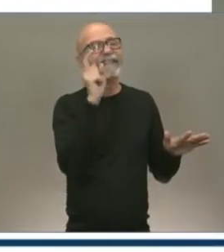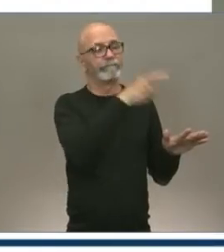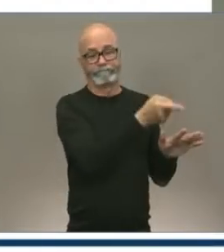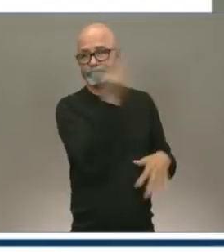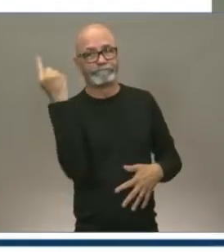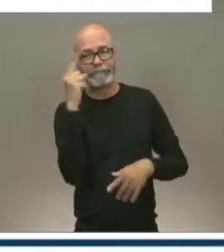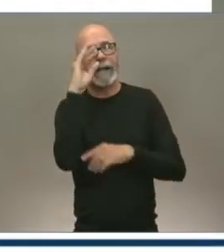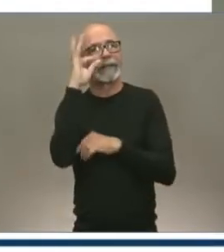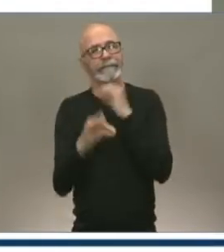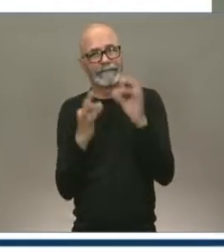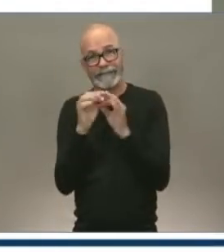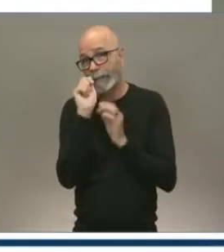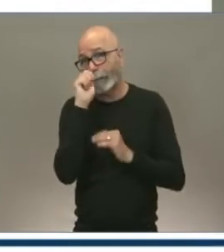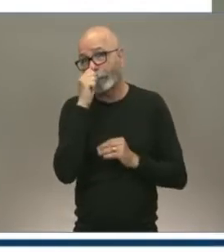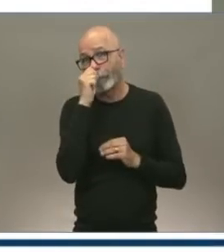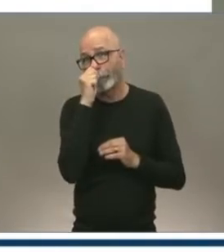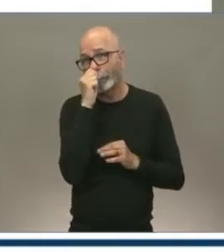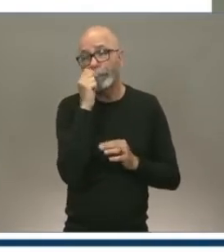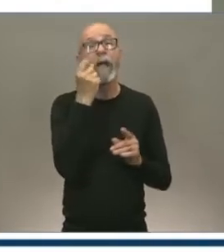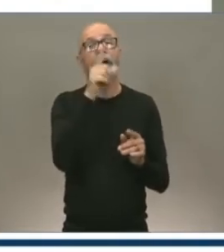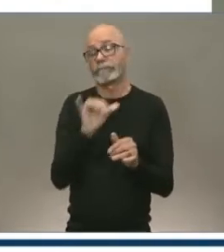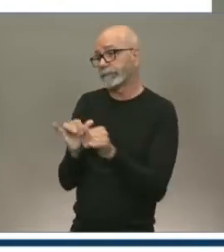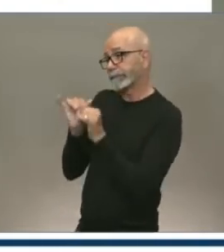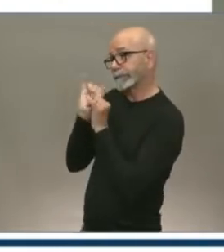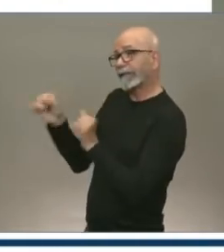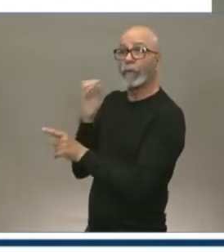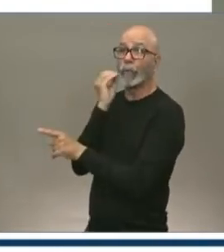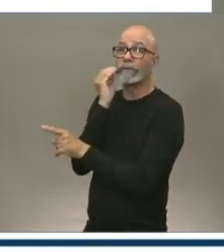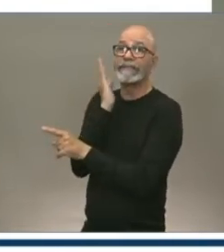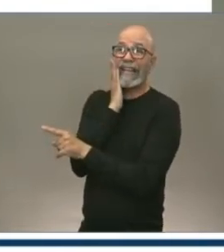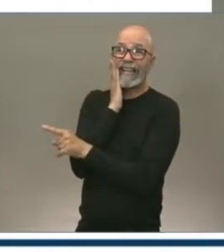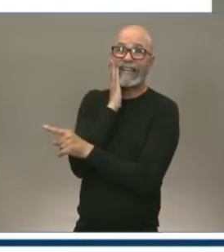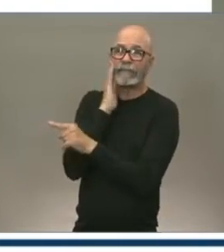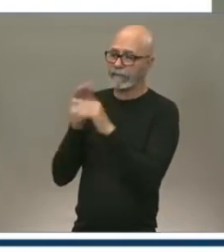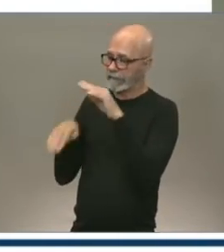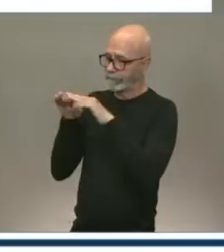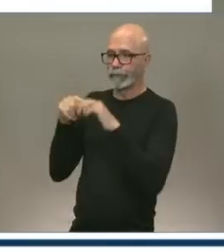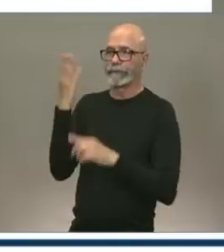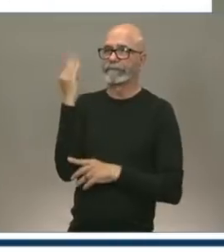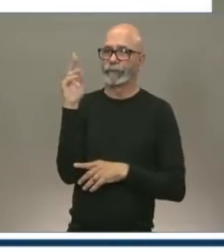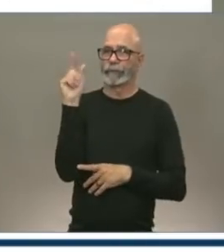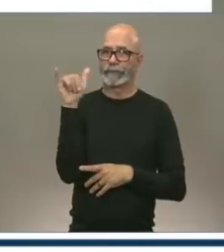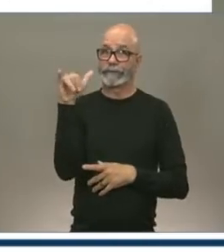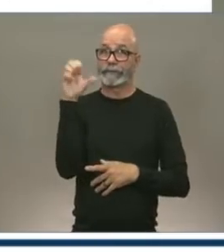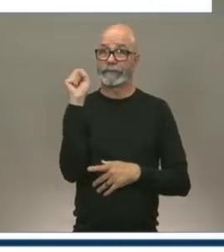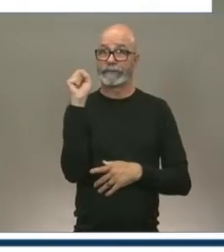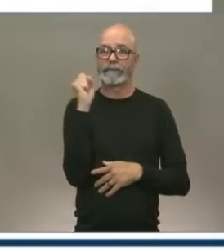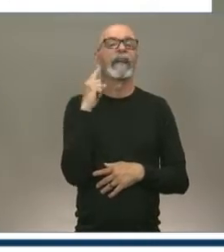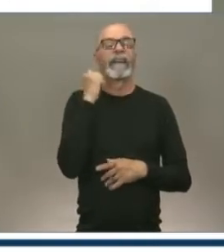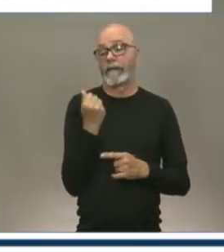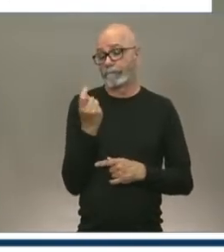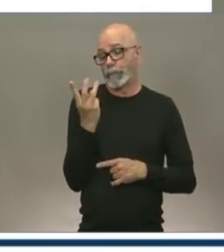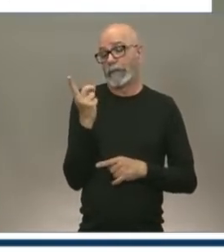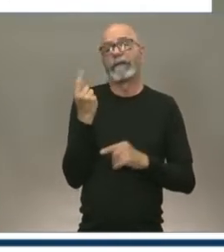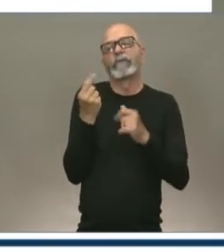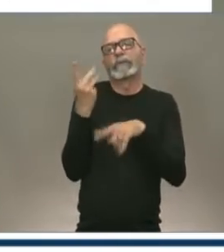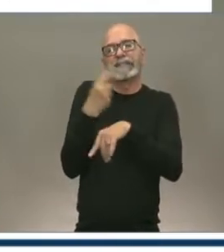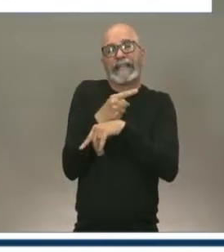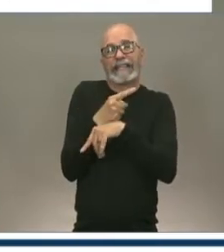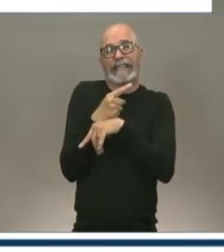quarantine in separate hotel rooms, and they are tested again on day 12 before they finish their 14-day